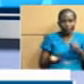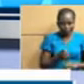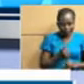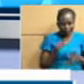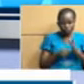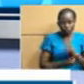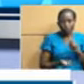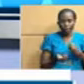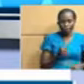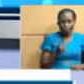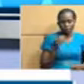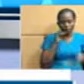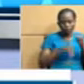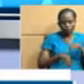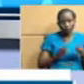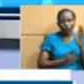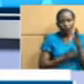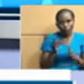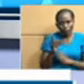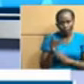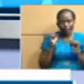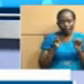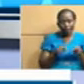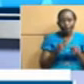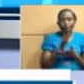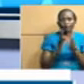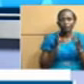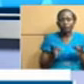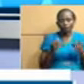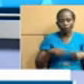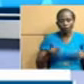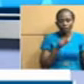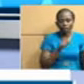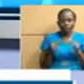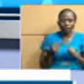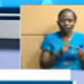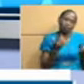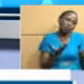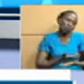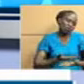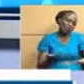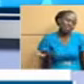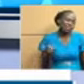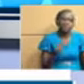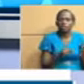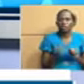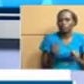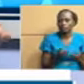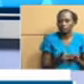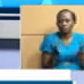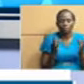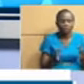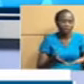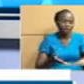It contributes to development. So this is not something that we should be discussing just as something that